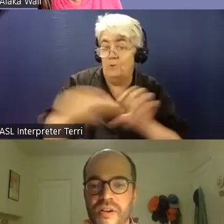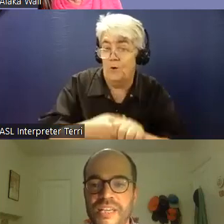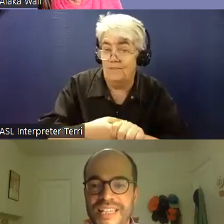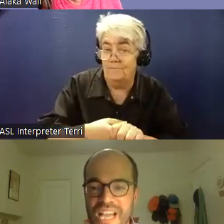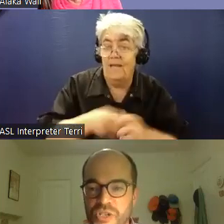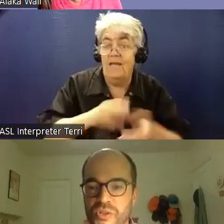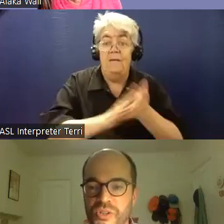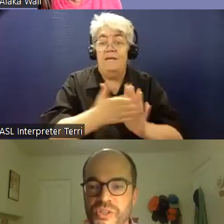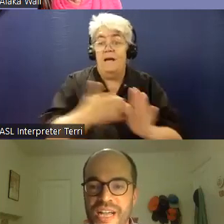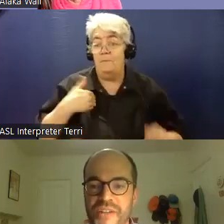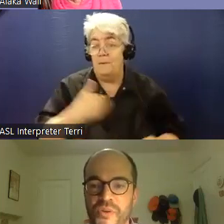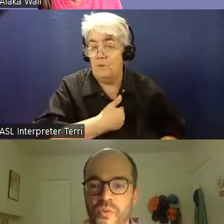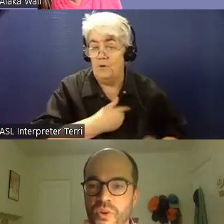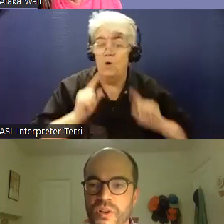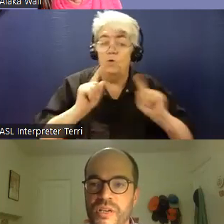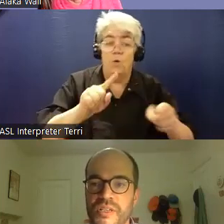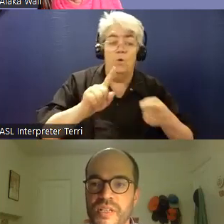at